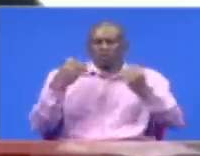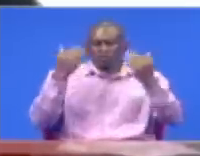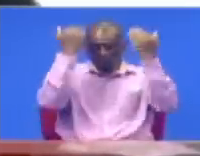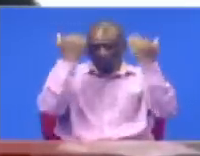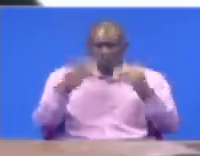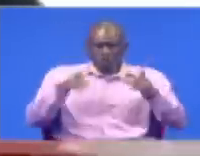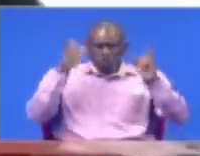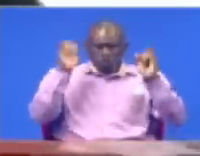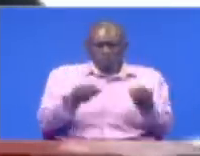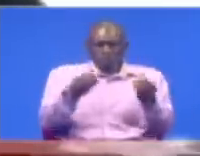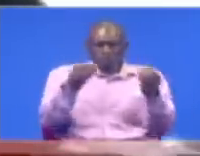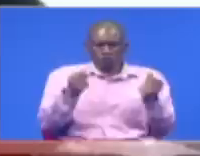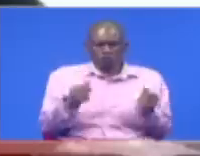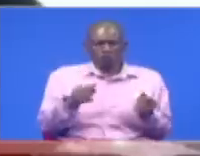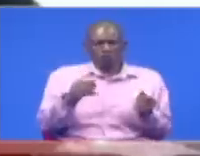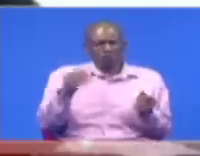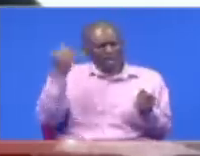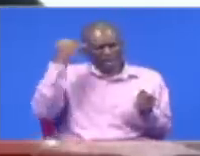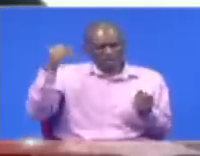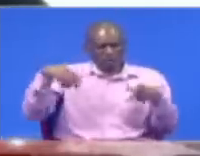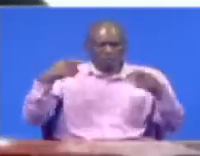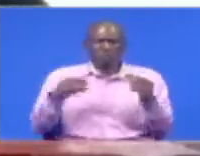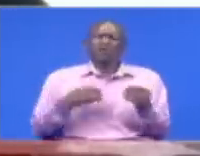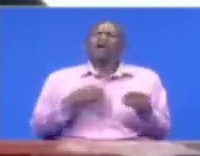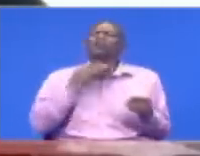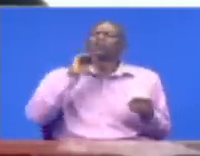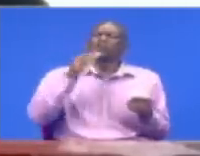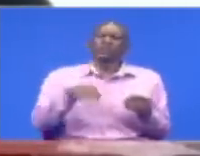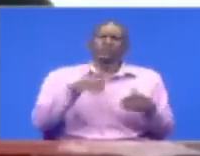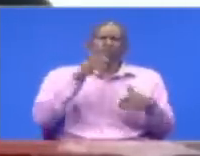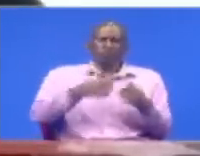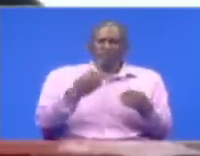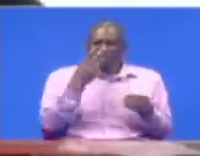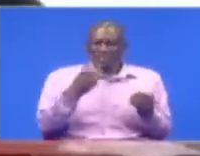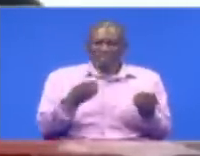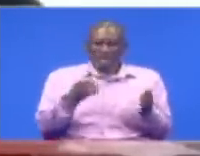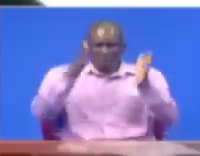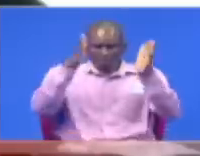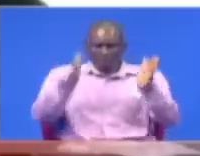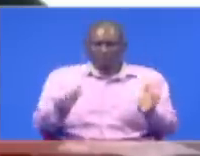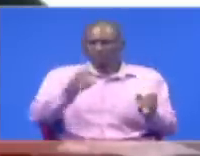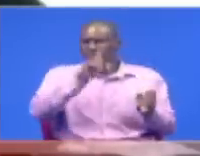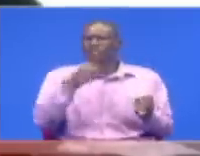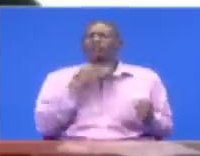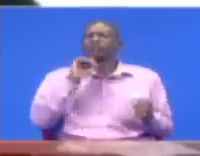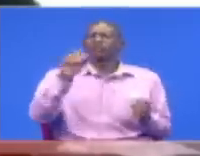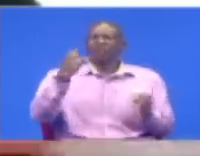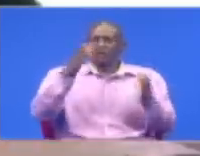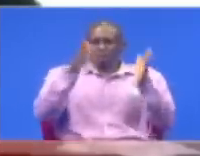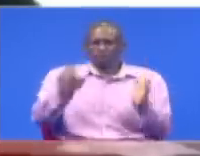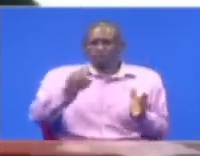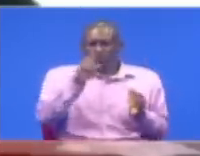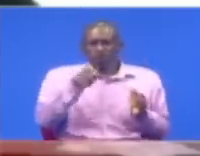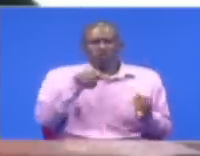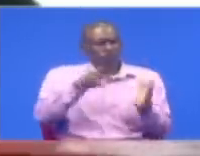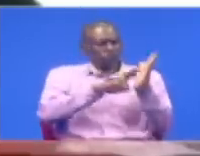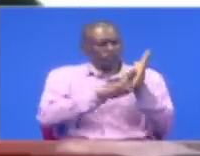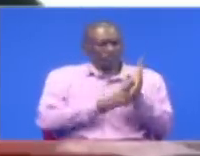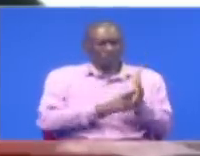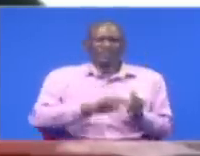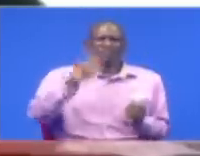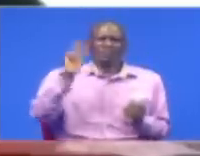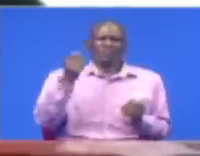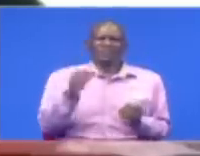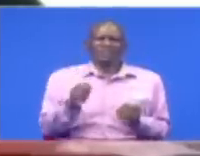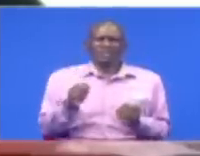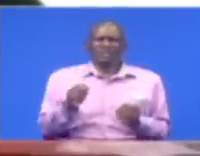deal with perceptions. So I'll ask you what I consider probably a personal question. You represented His Excellency